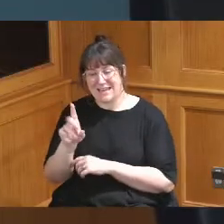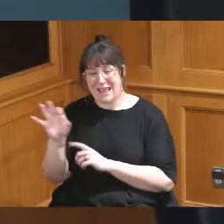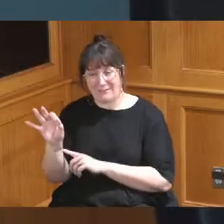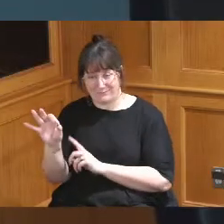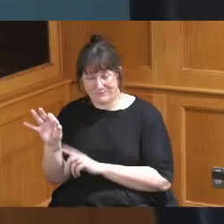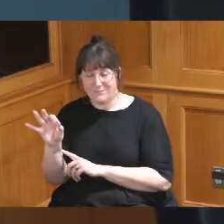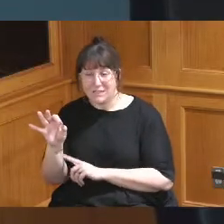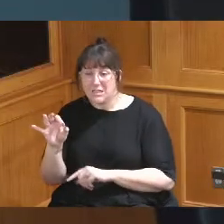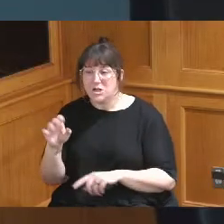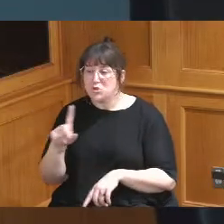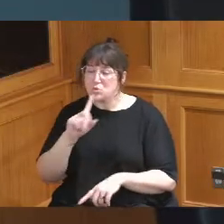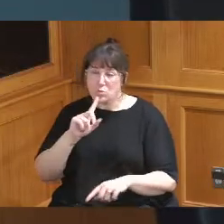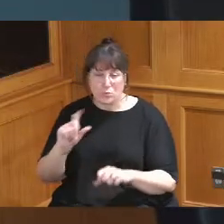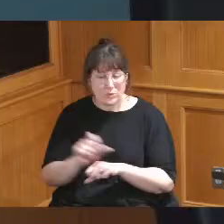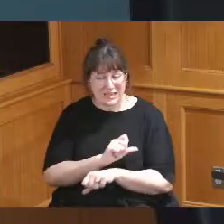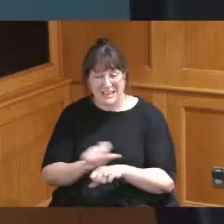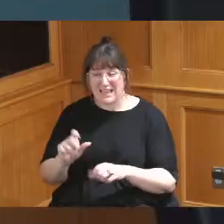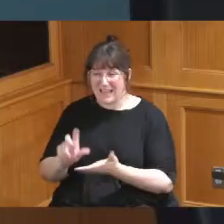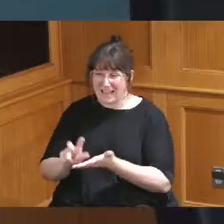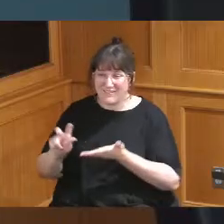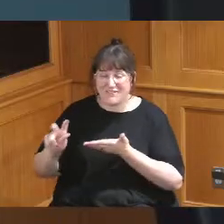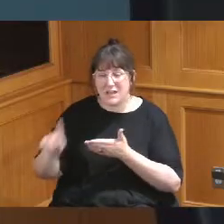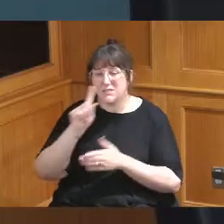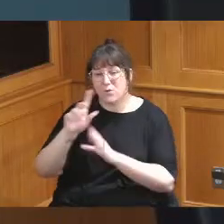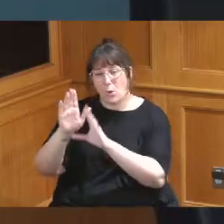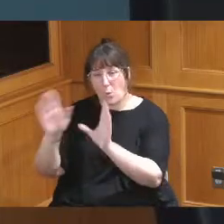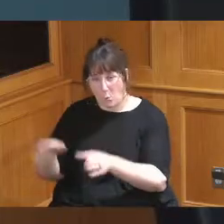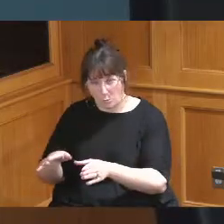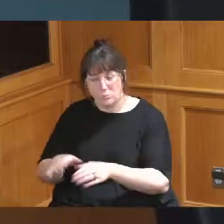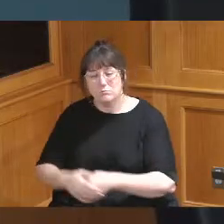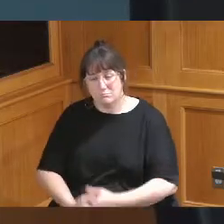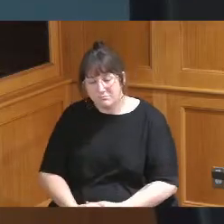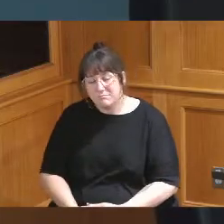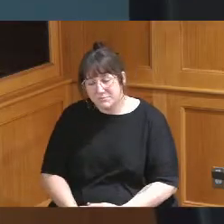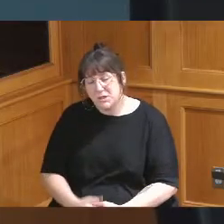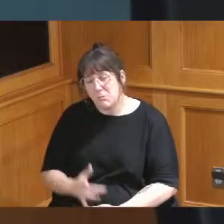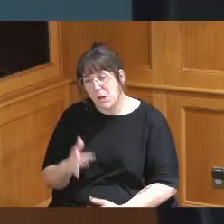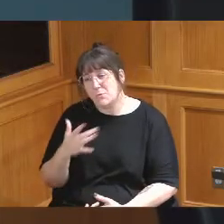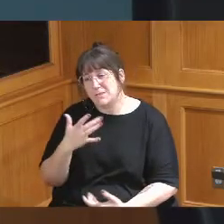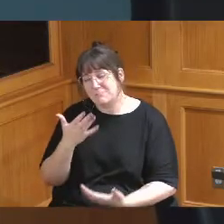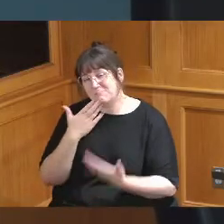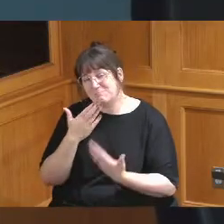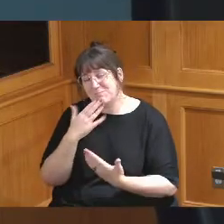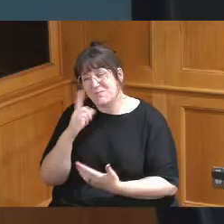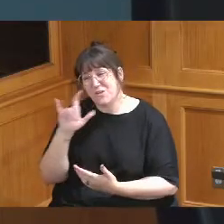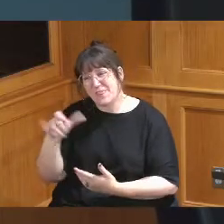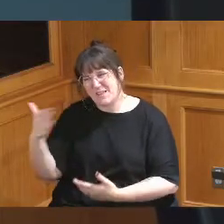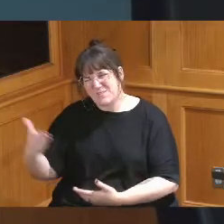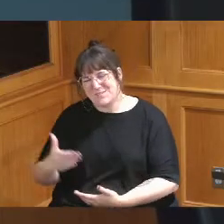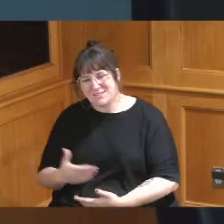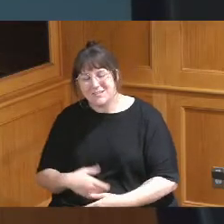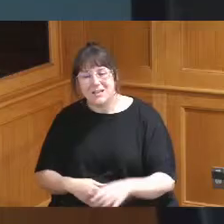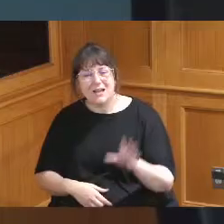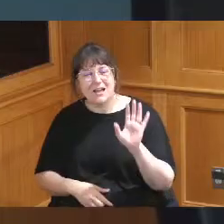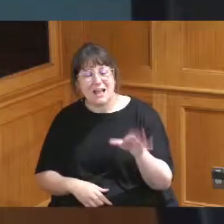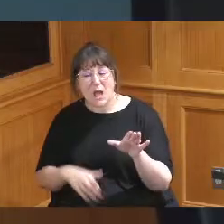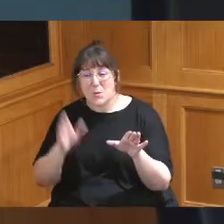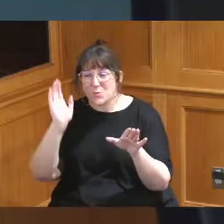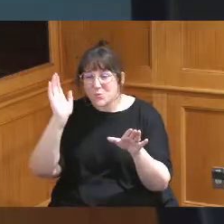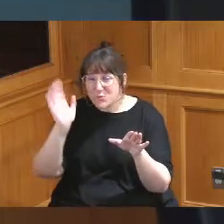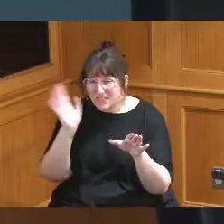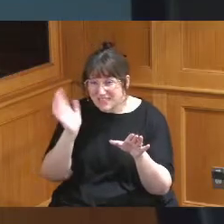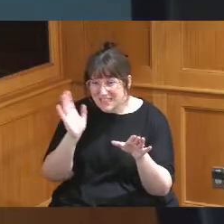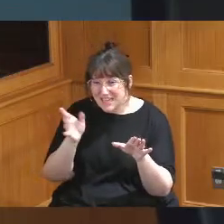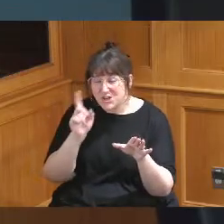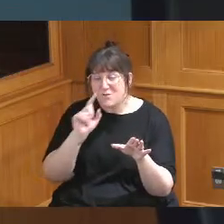really substantially invest in housing in this community. So I was grateful for the invitation. And then lastly, I went to a presentation by the folks